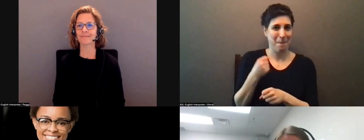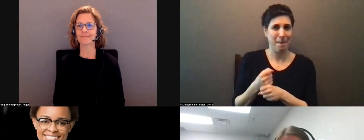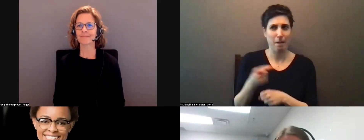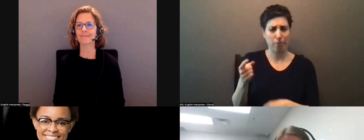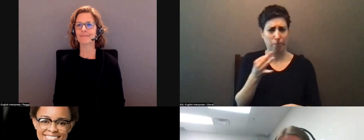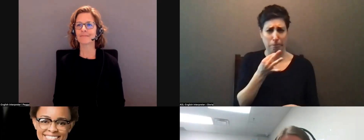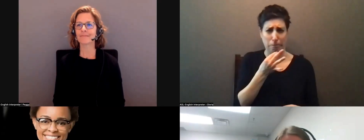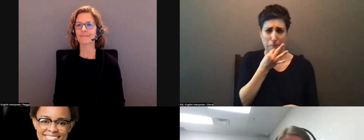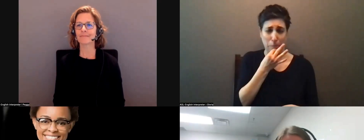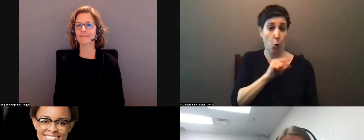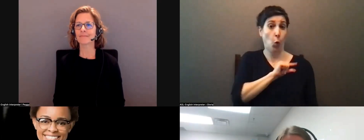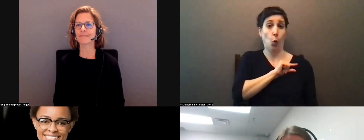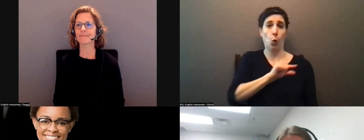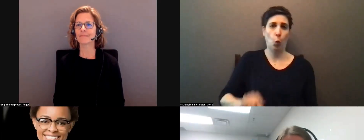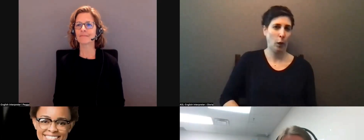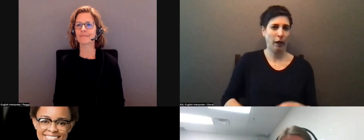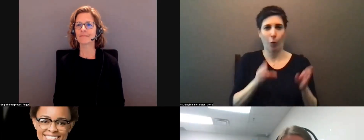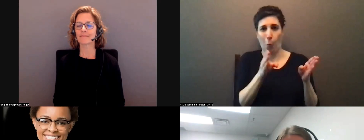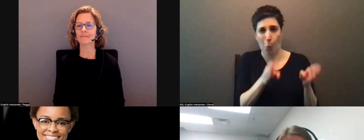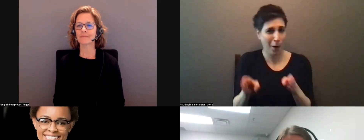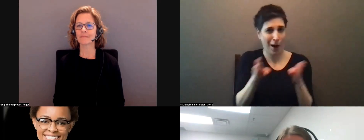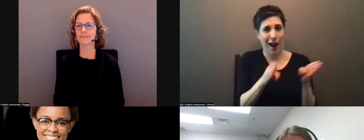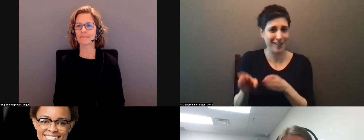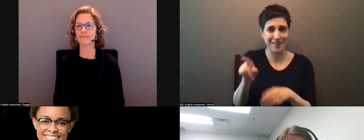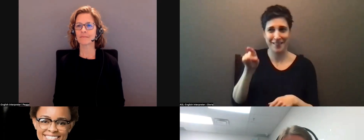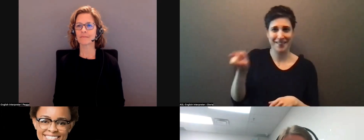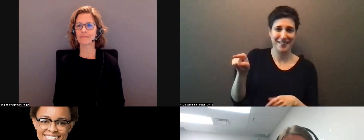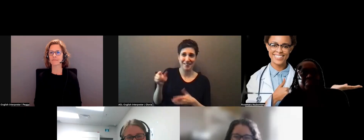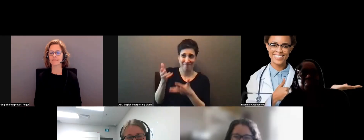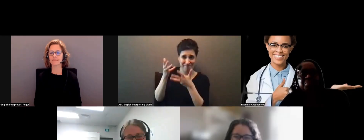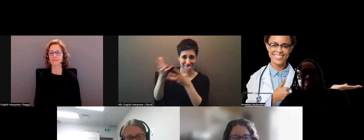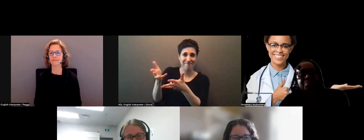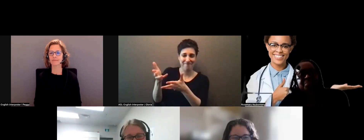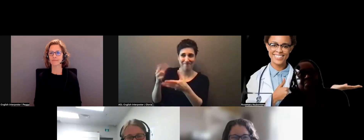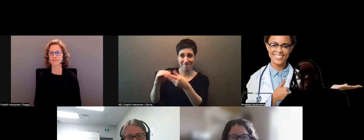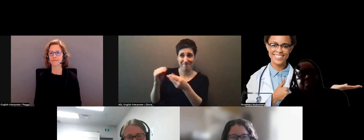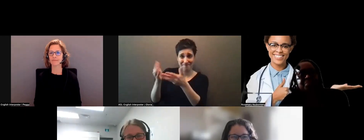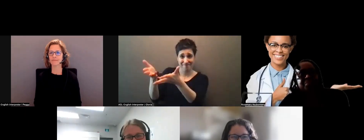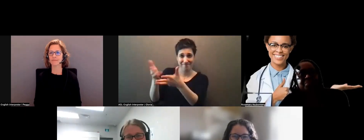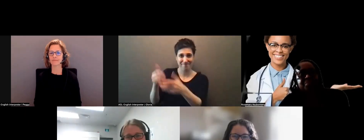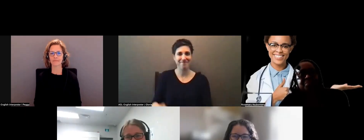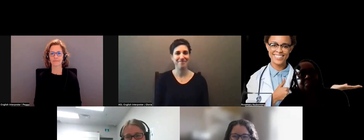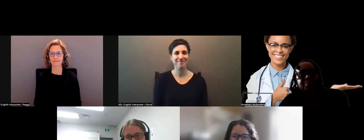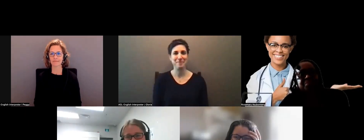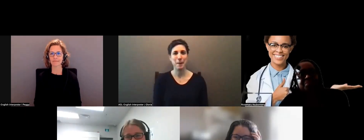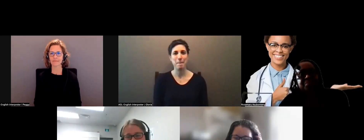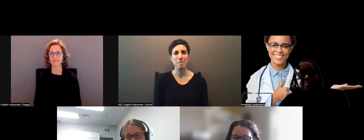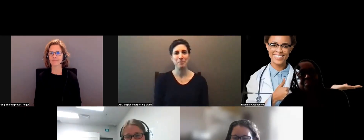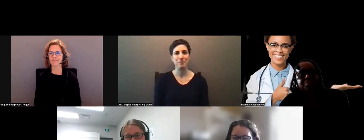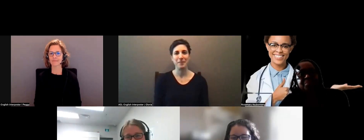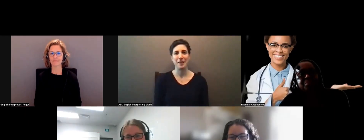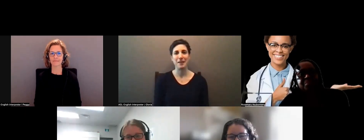organizational queen for the files, but I'll let you take it away, Angela. Thanks,